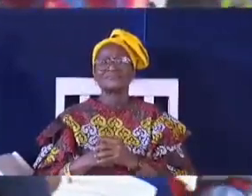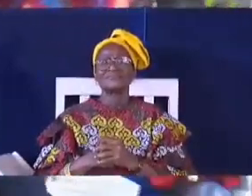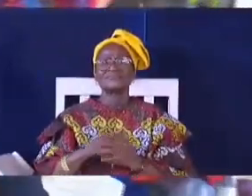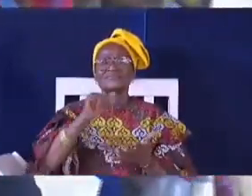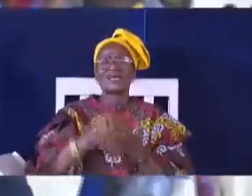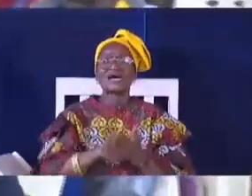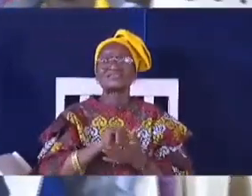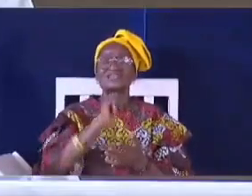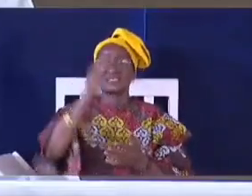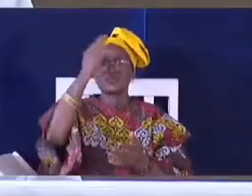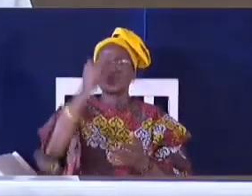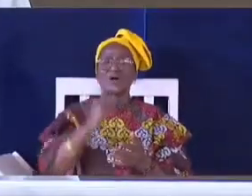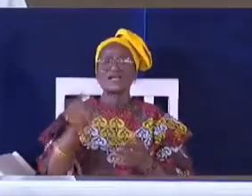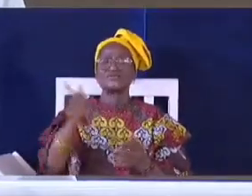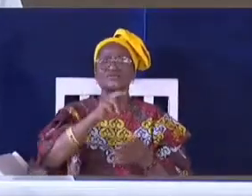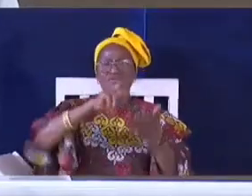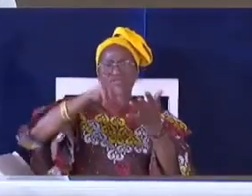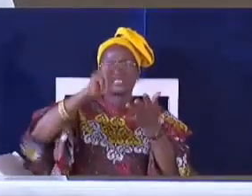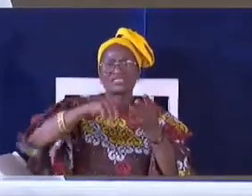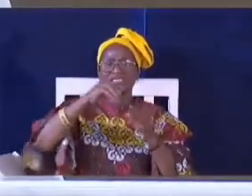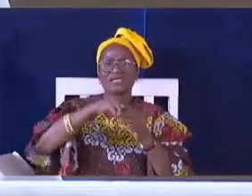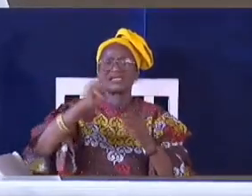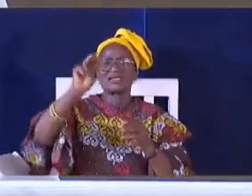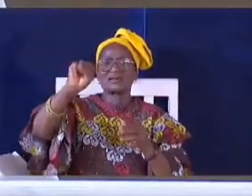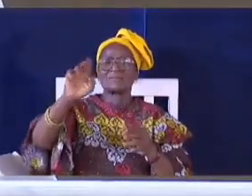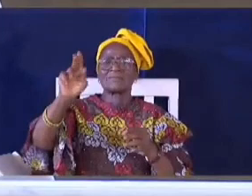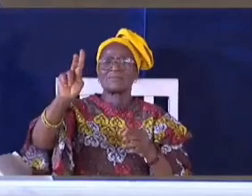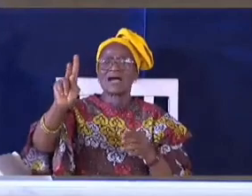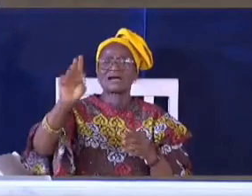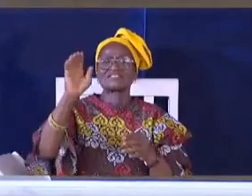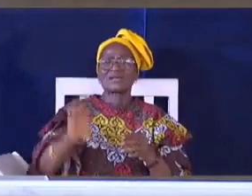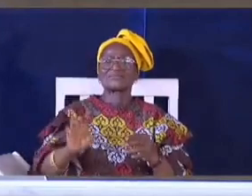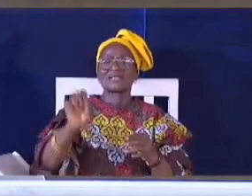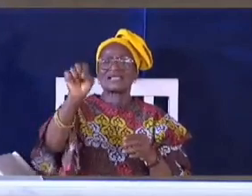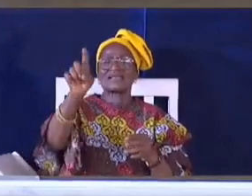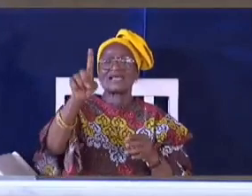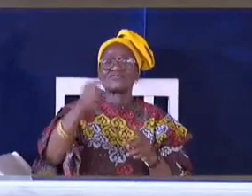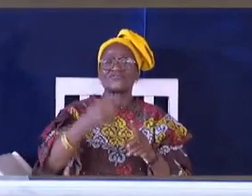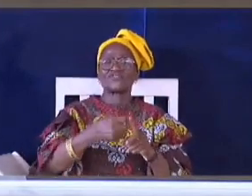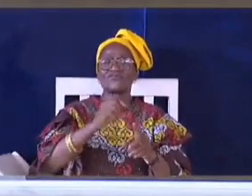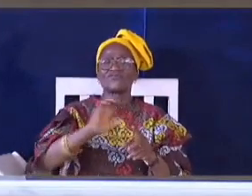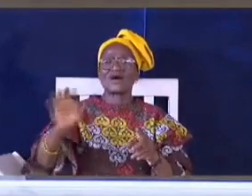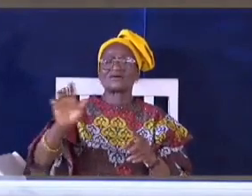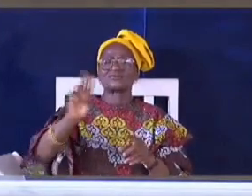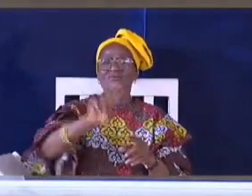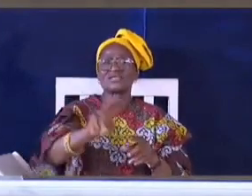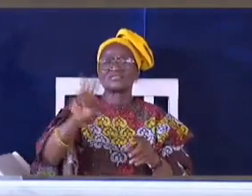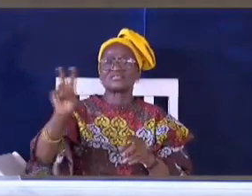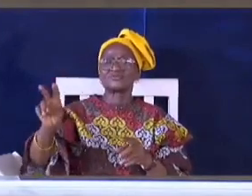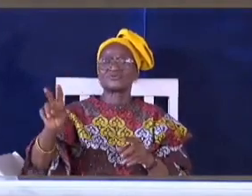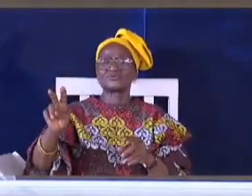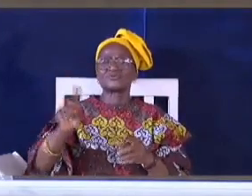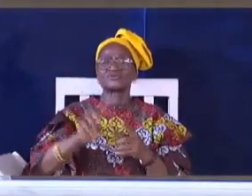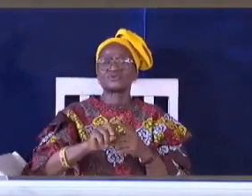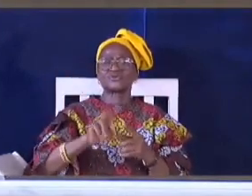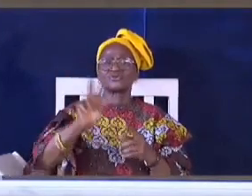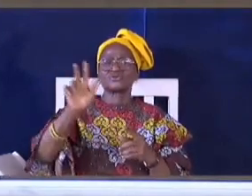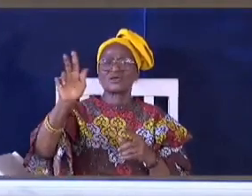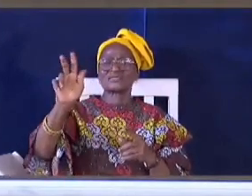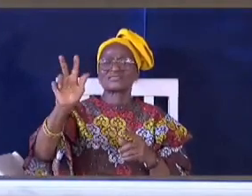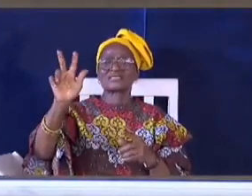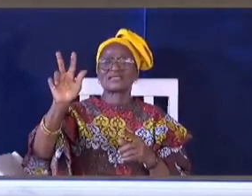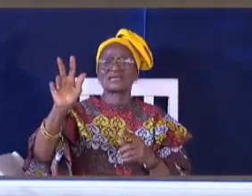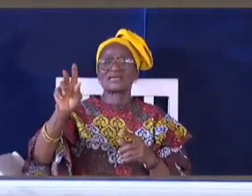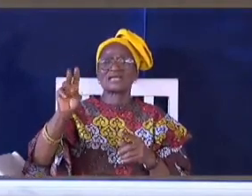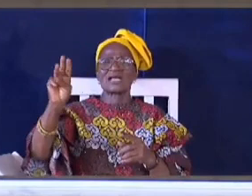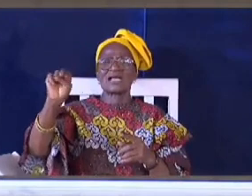That's why you read in Mark chapter 11, from verse 22 to 23.